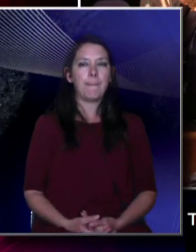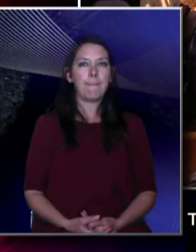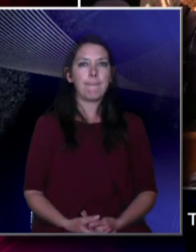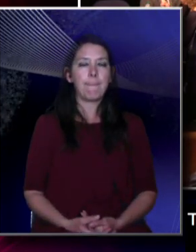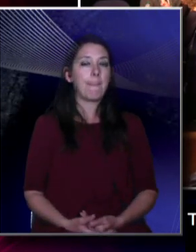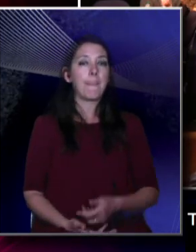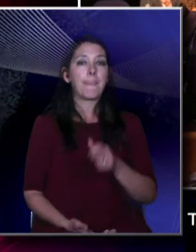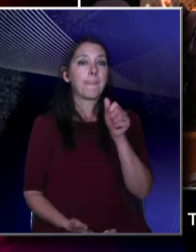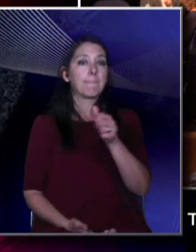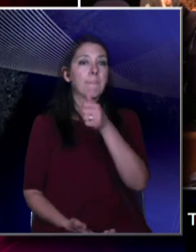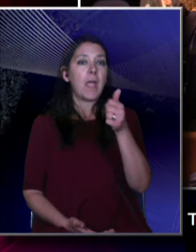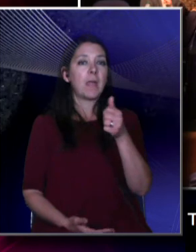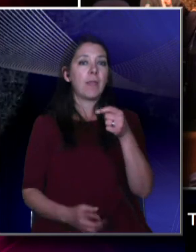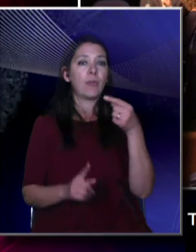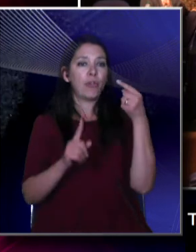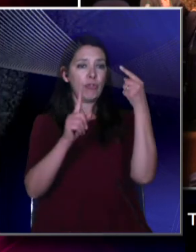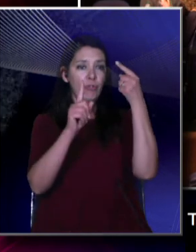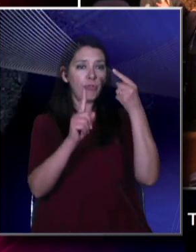Any other items?